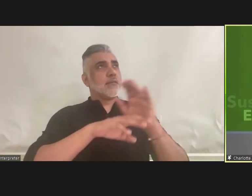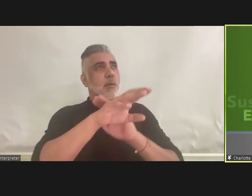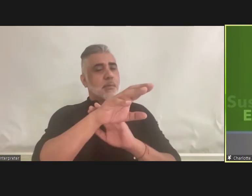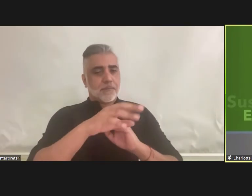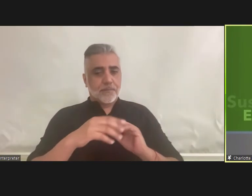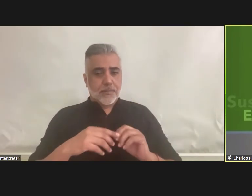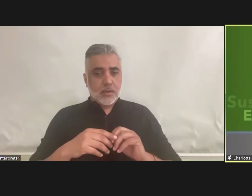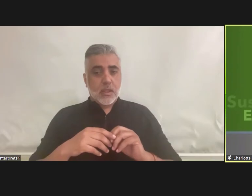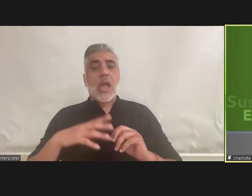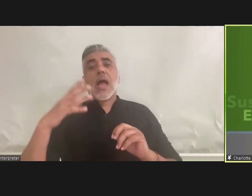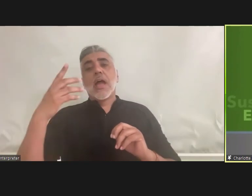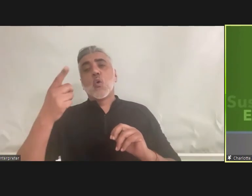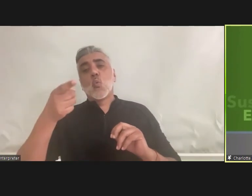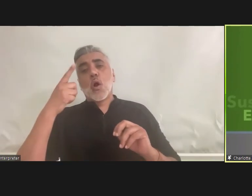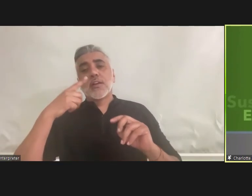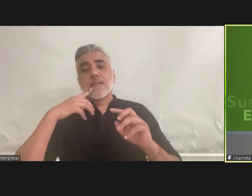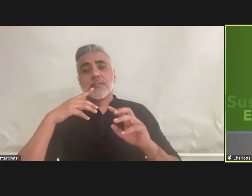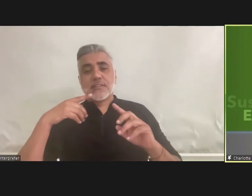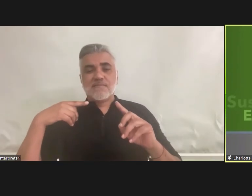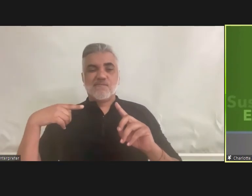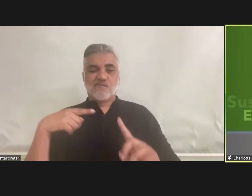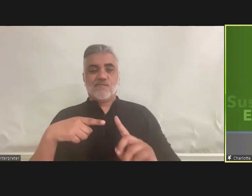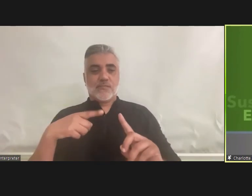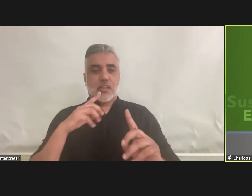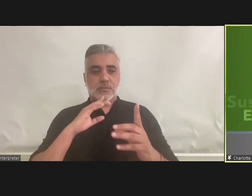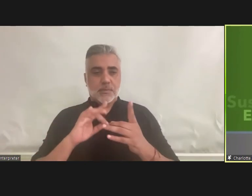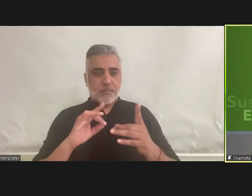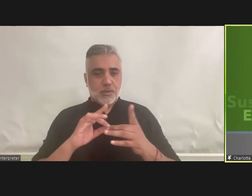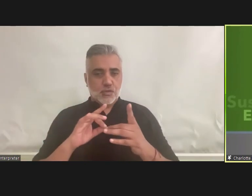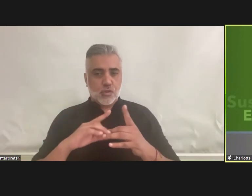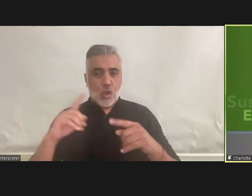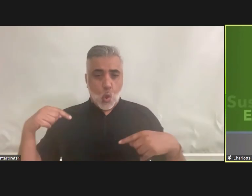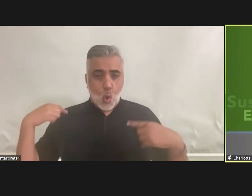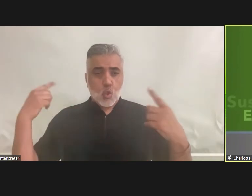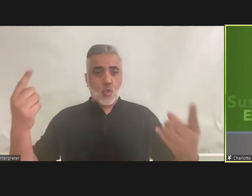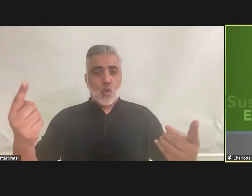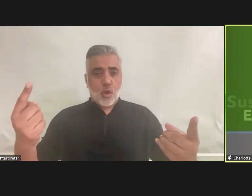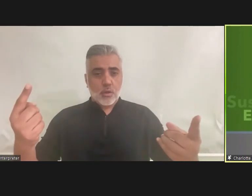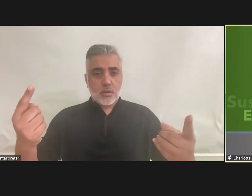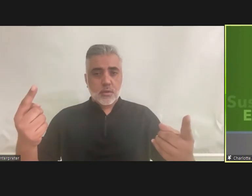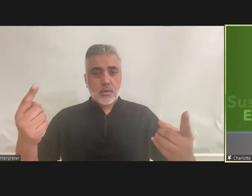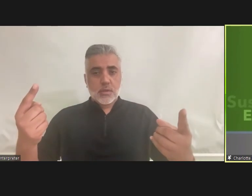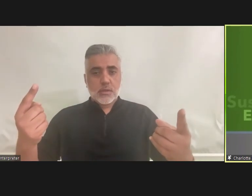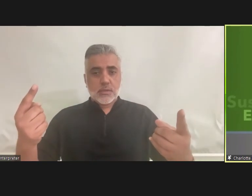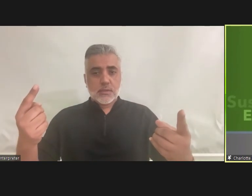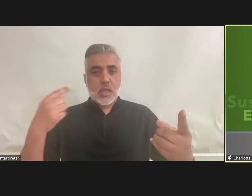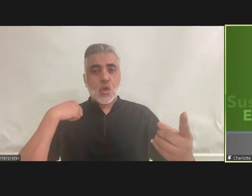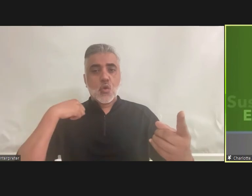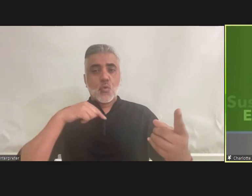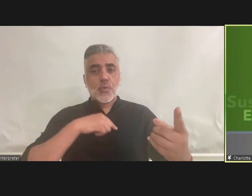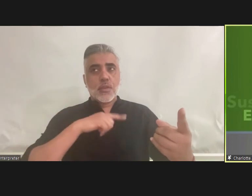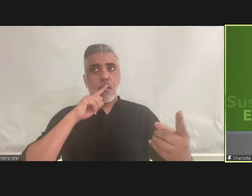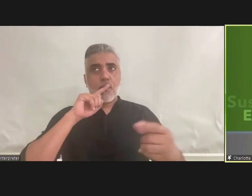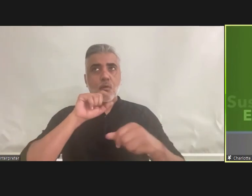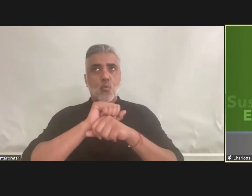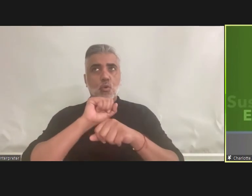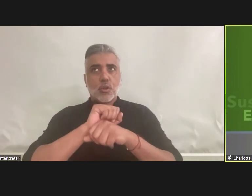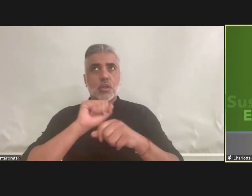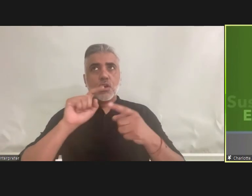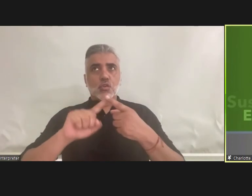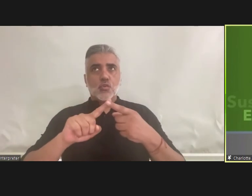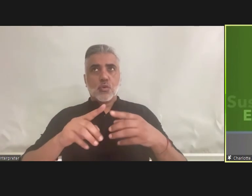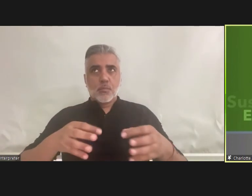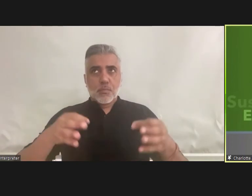of the underlining pieces that has been mentioned all along has been that we are working to